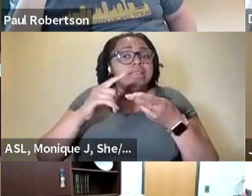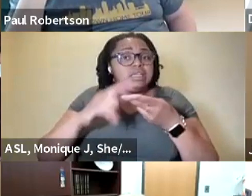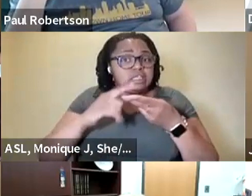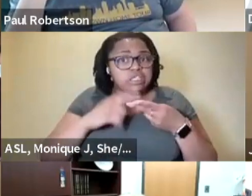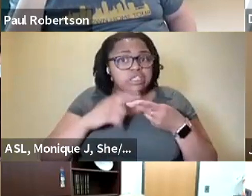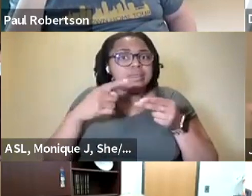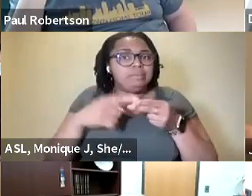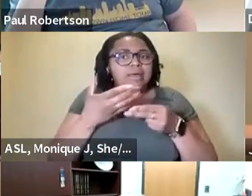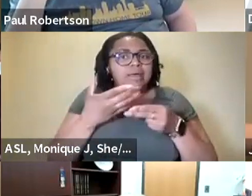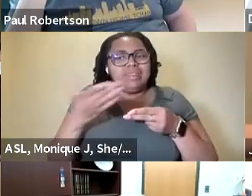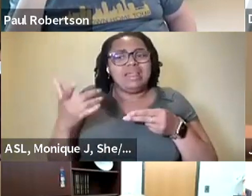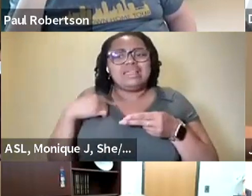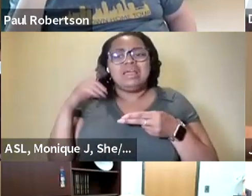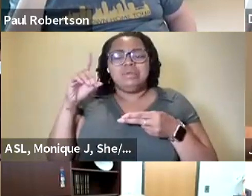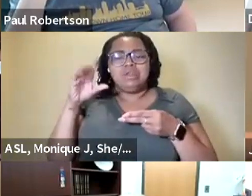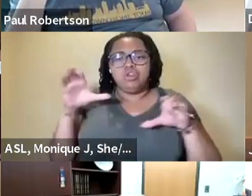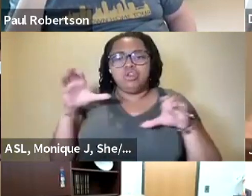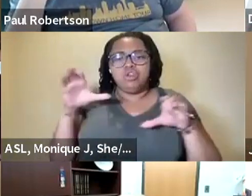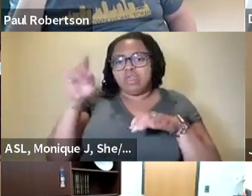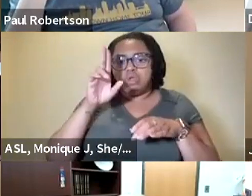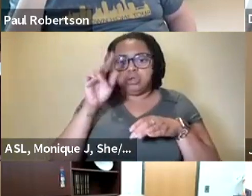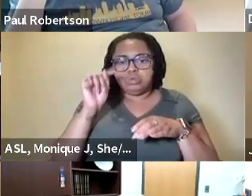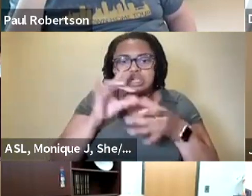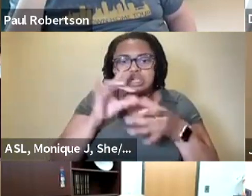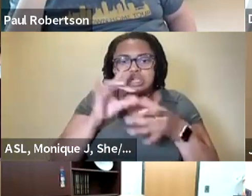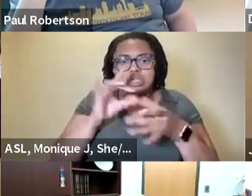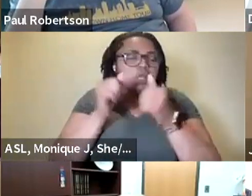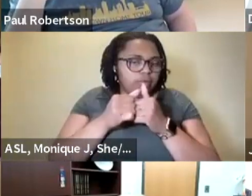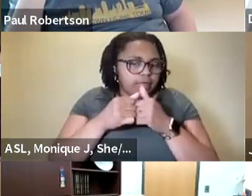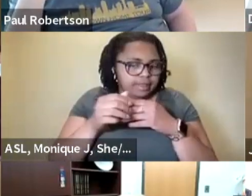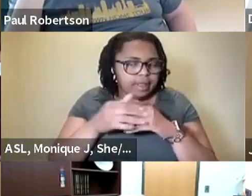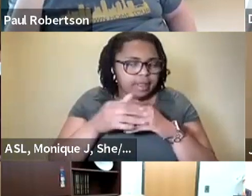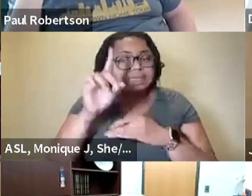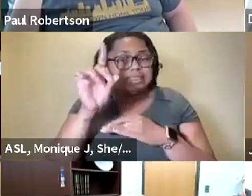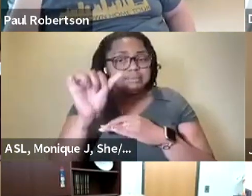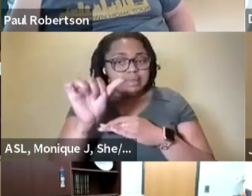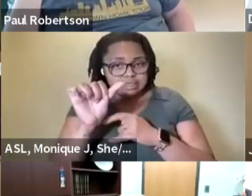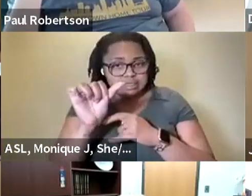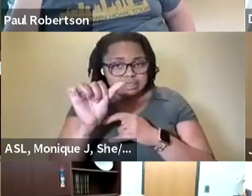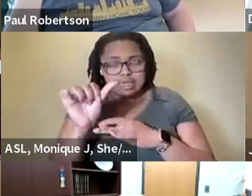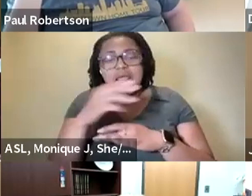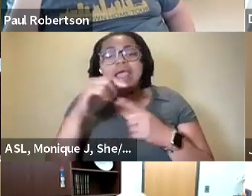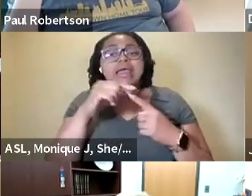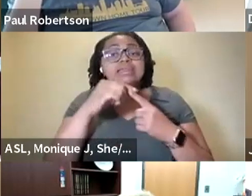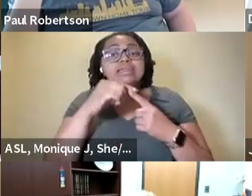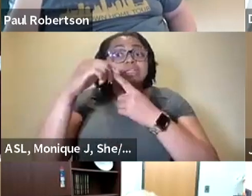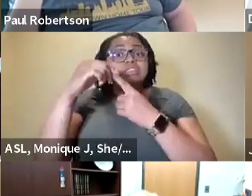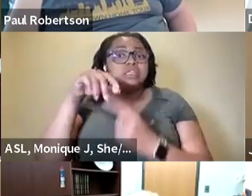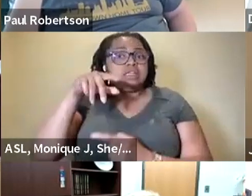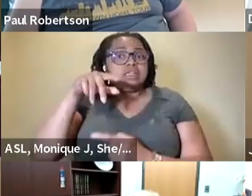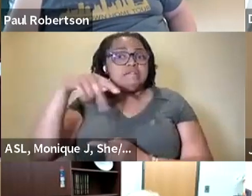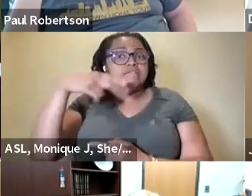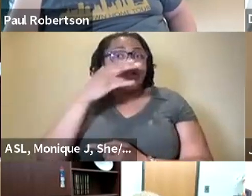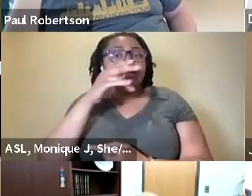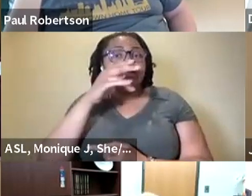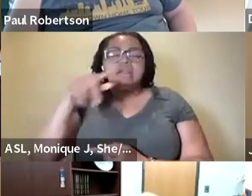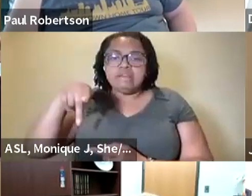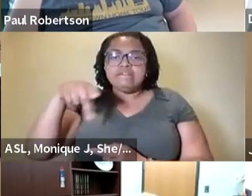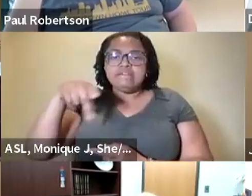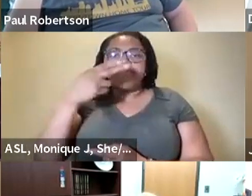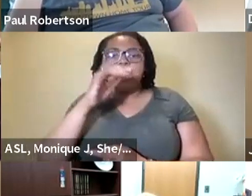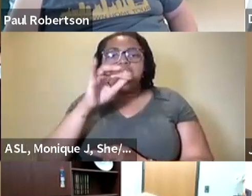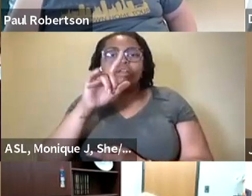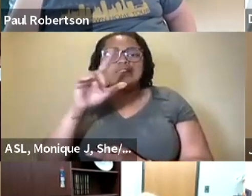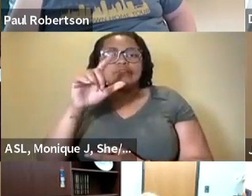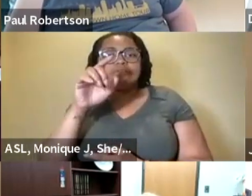I've been doing at UT with regard to disability and especially philosophy of disability, say a little about what